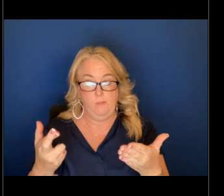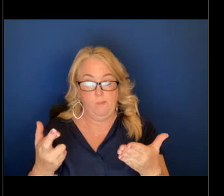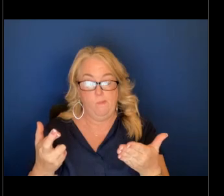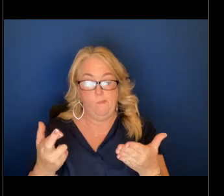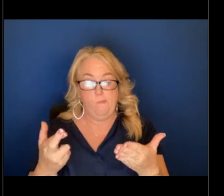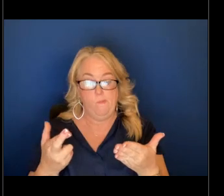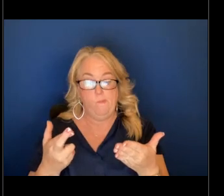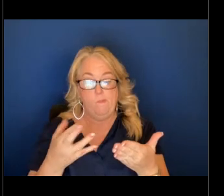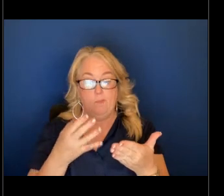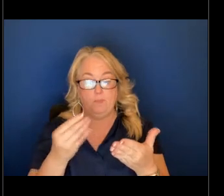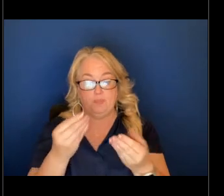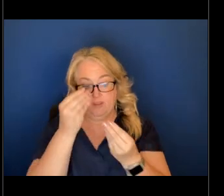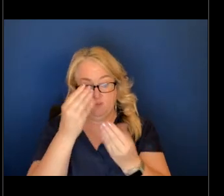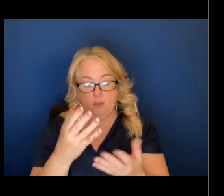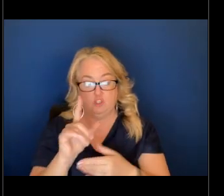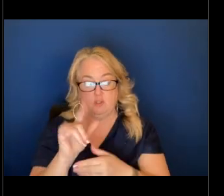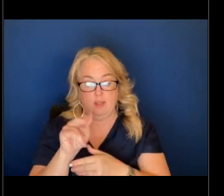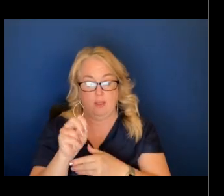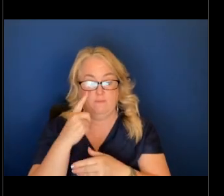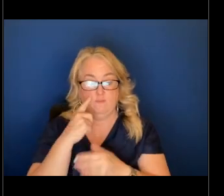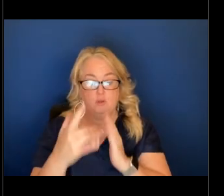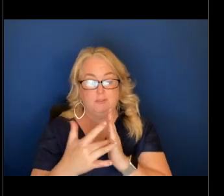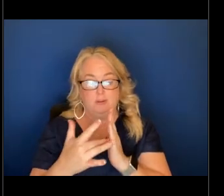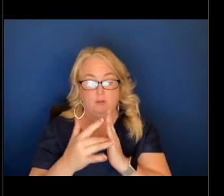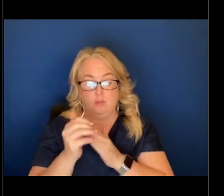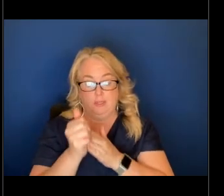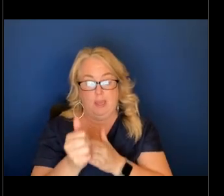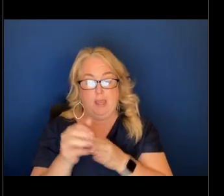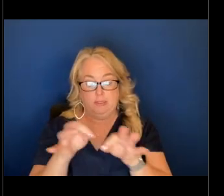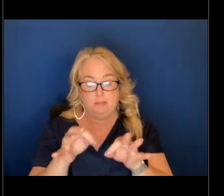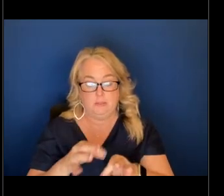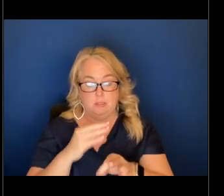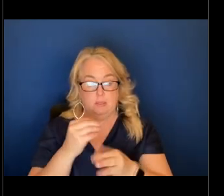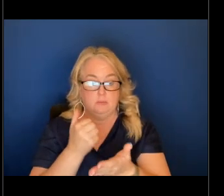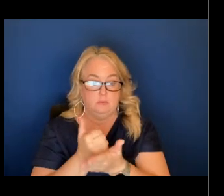and an information line for technical guidance and support.